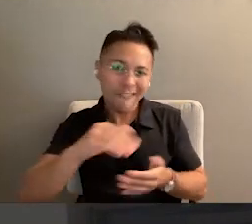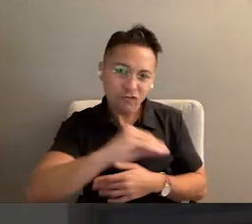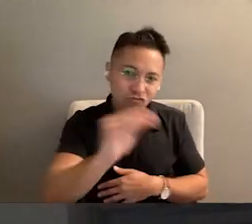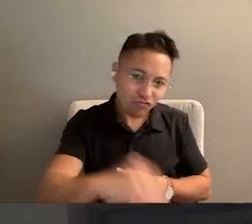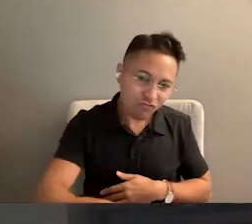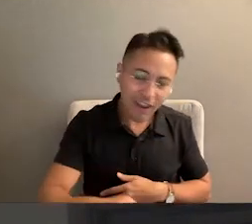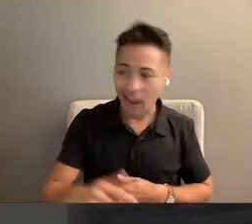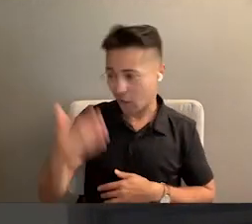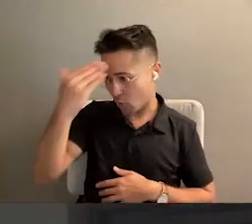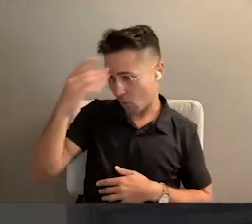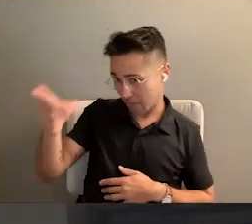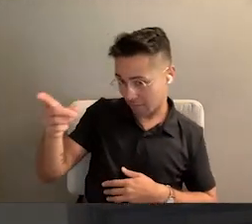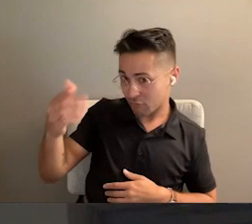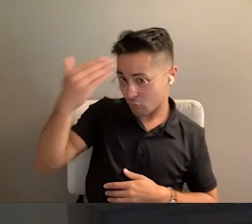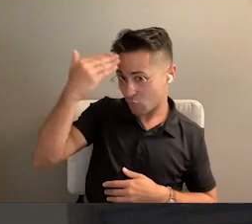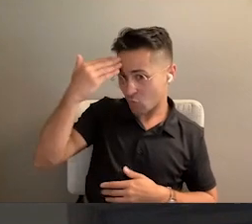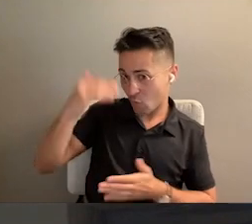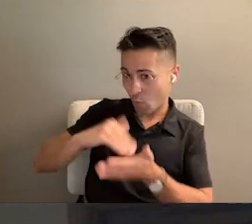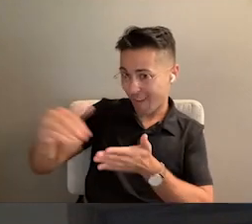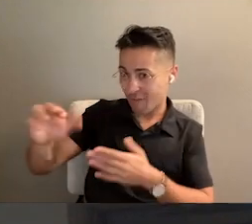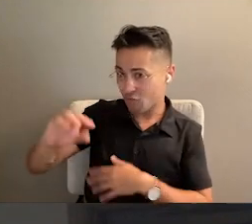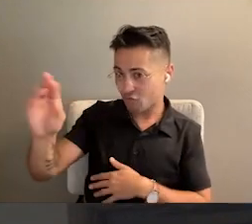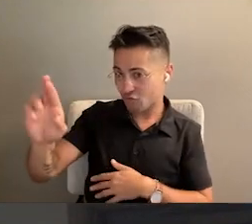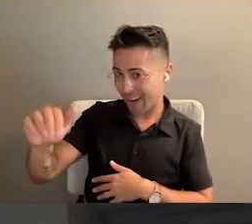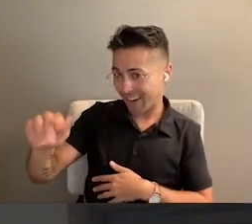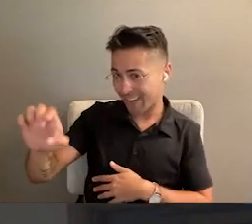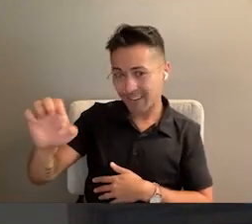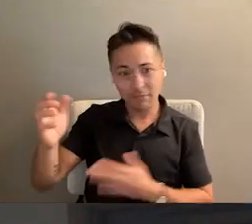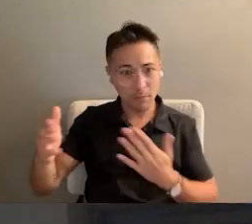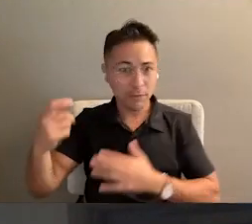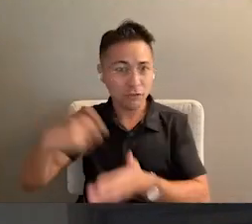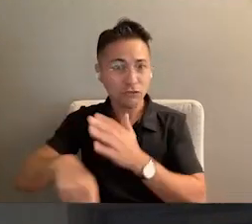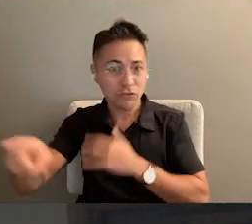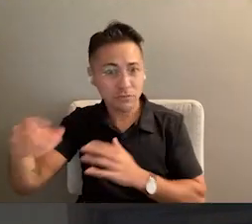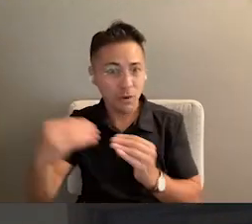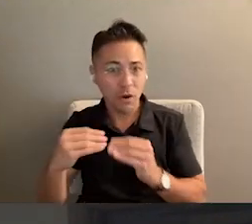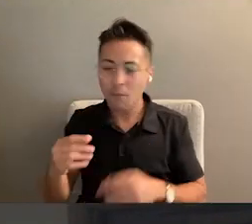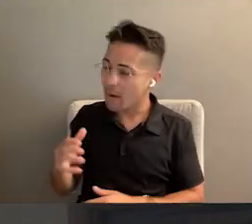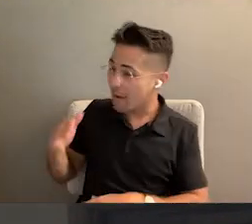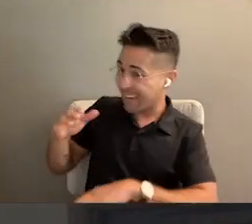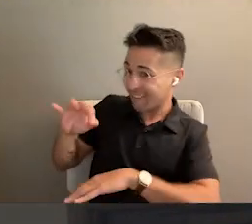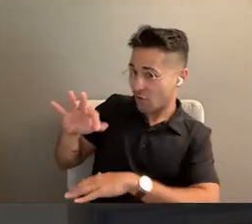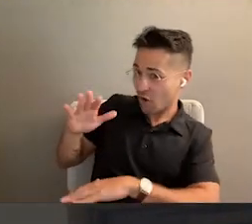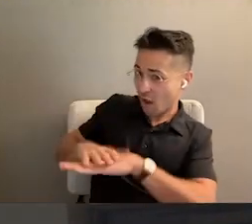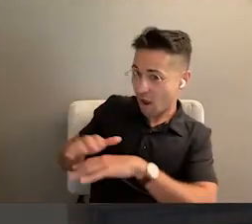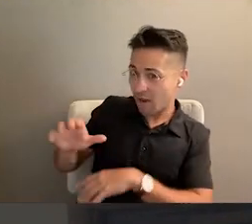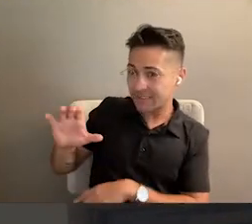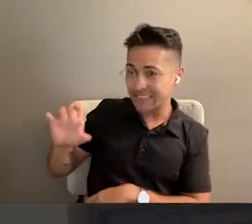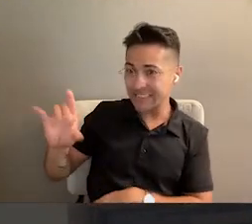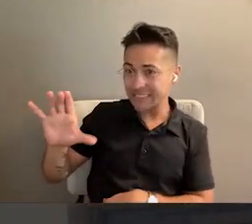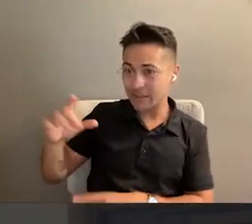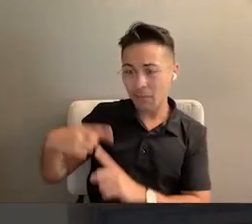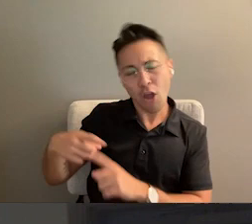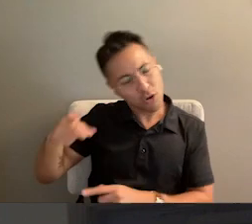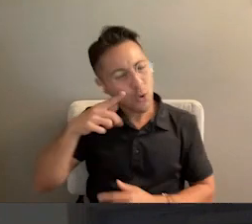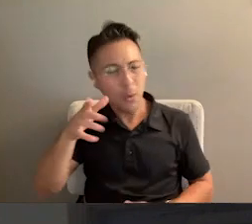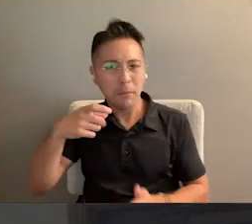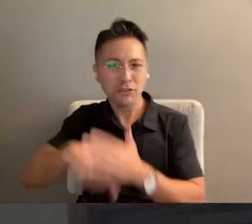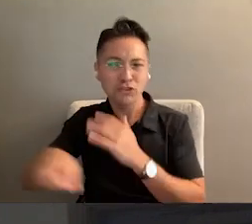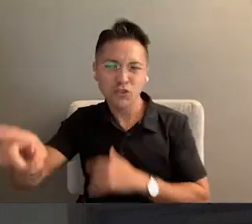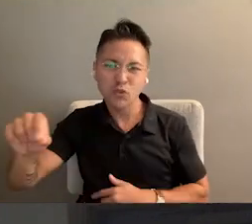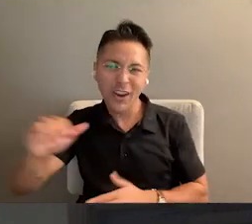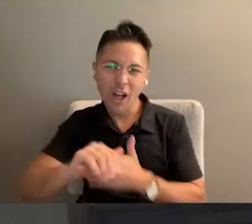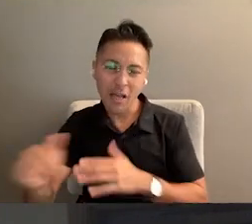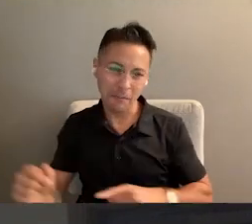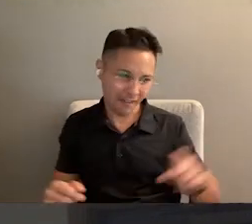they know you don't have to pay them the waiver rate, and you're going with someone who knows those waiver rates, they may charge you more. Oh, well, you're on